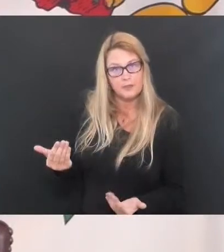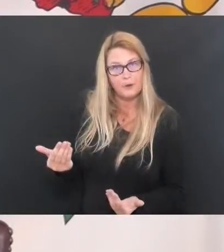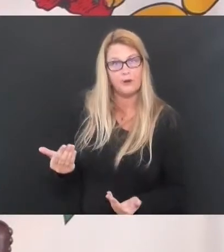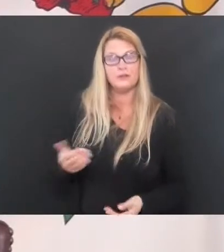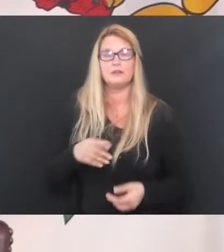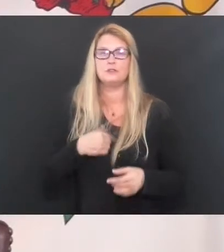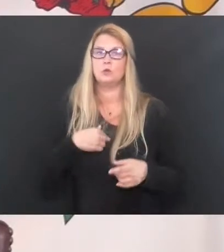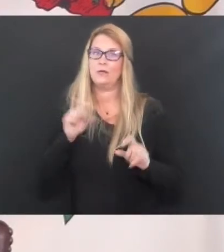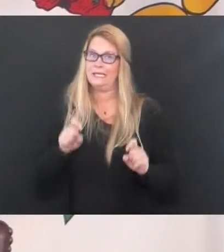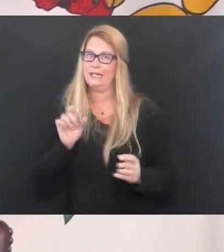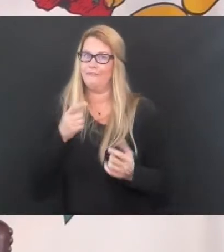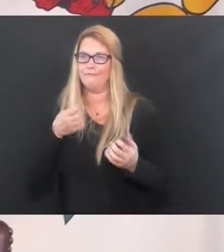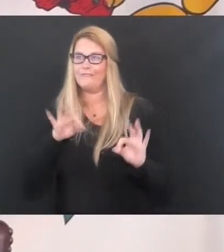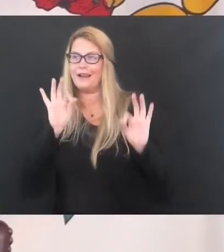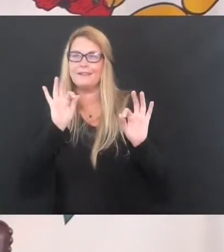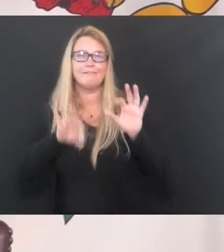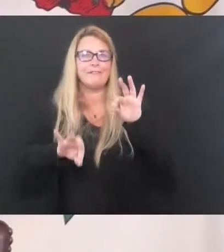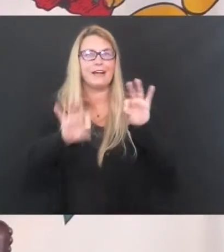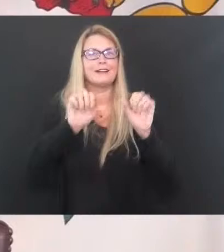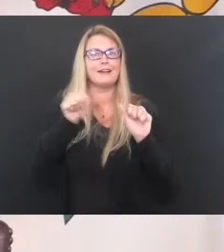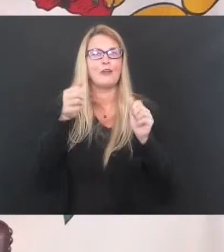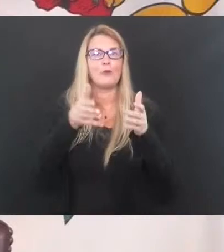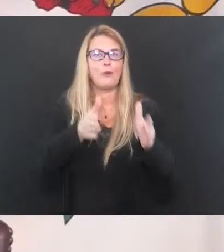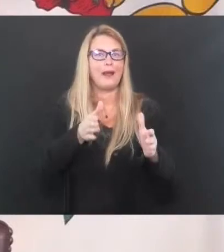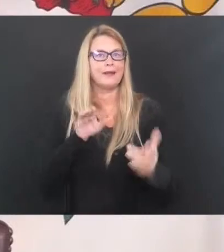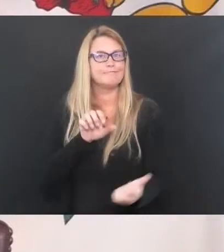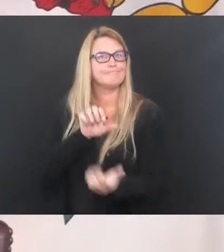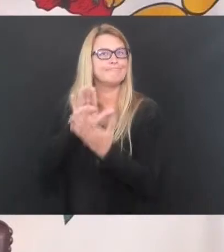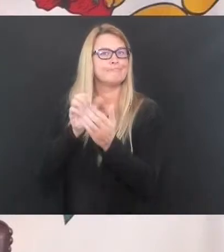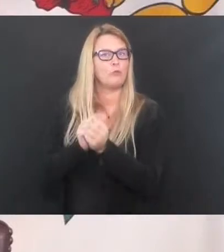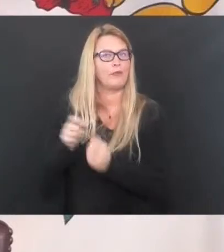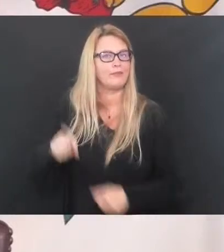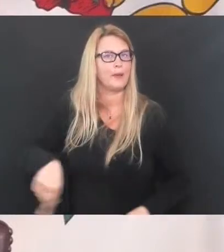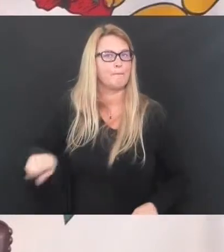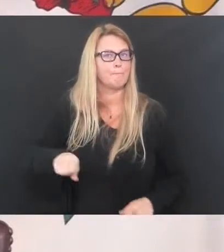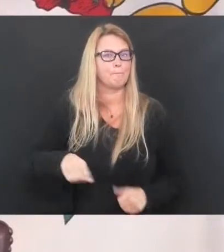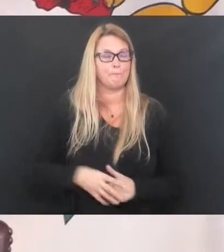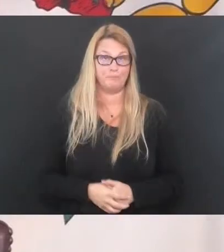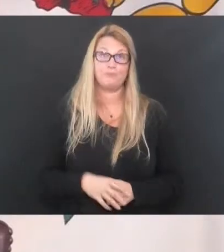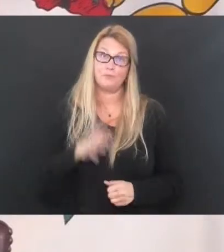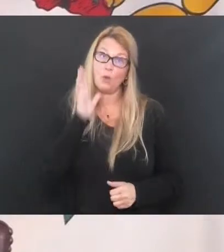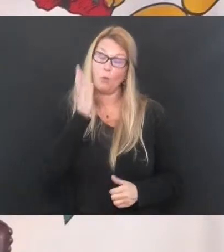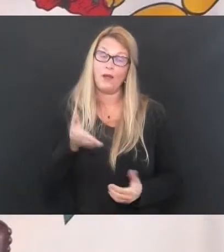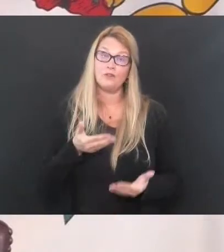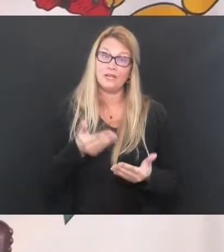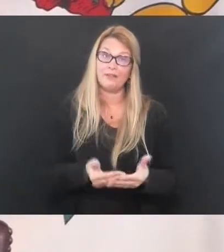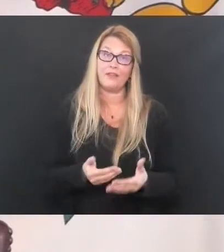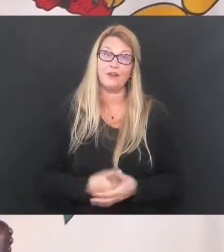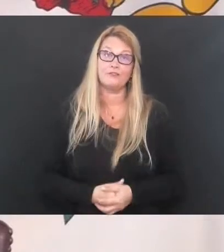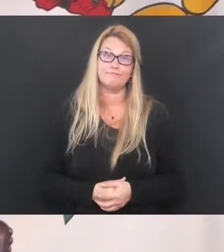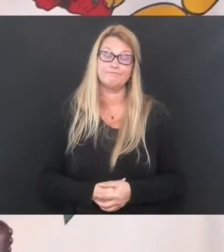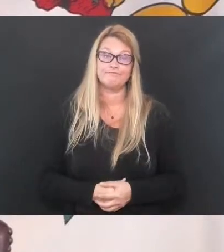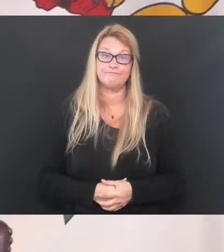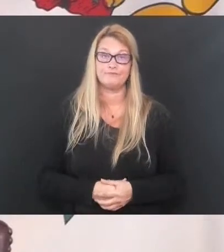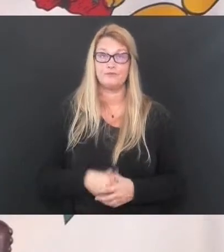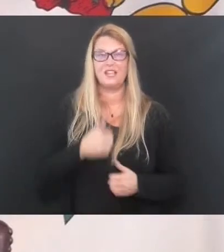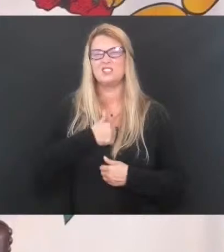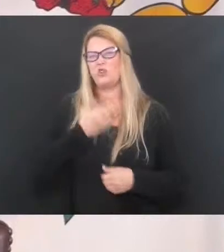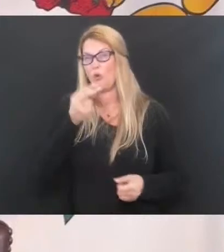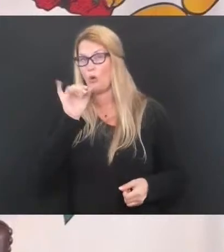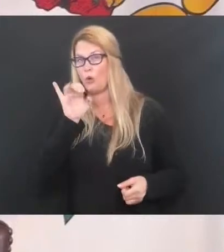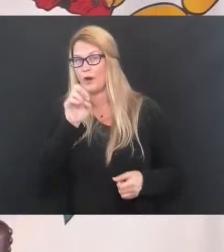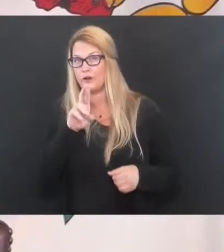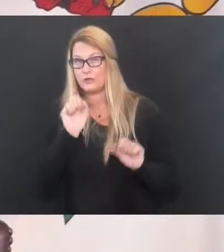you know, it's just a little slower, it's a little tougher and everything, you know, but we're getting there. But, you know, General, maybe you can add a little bit to that.